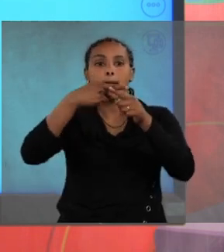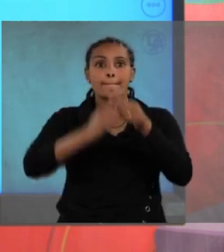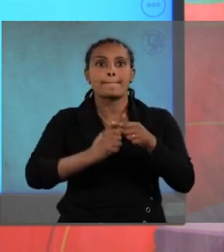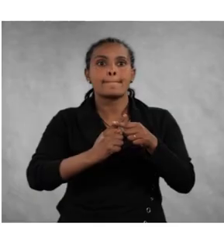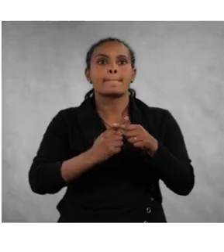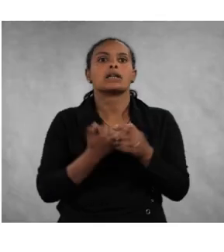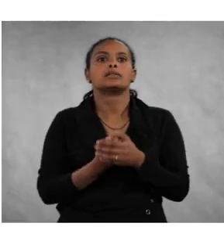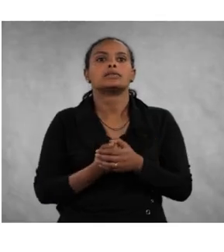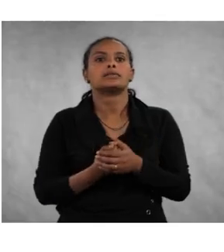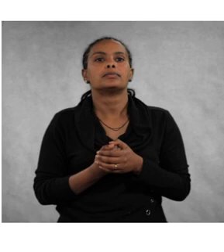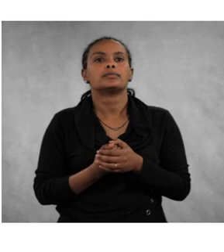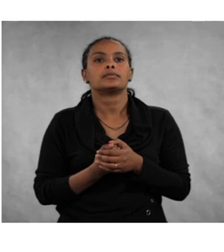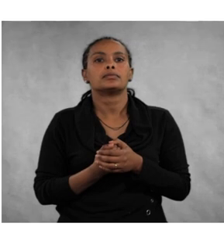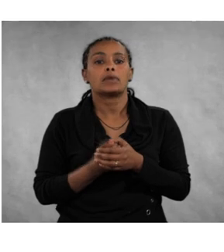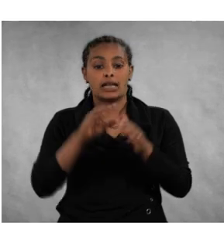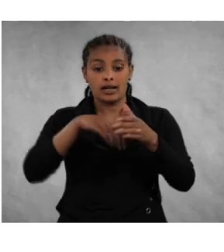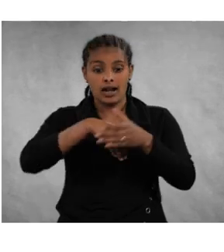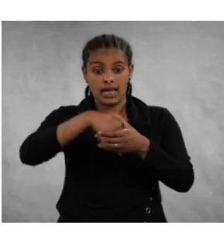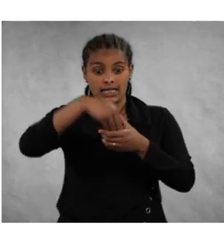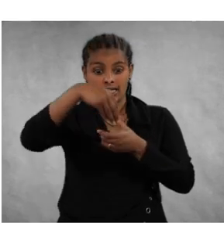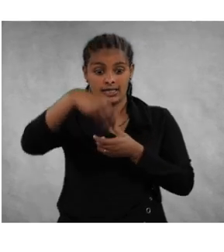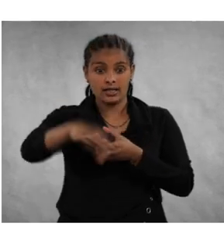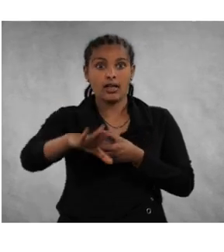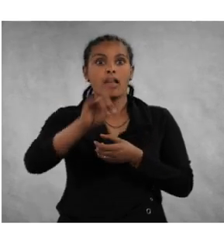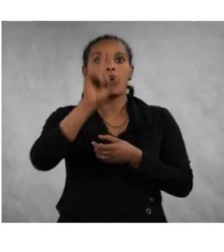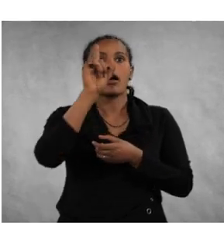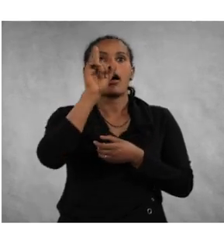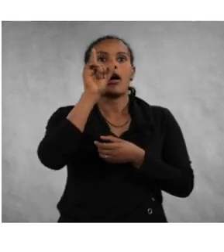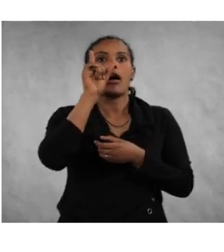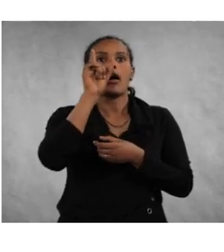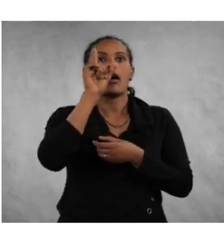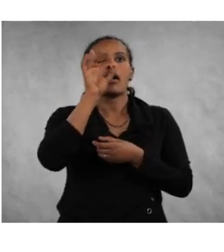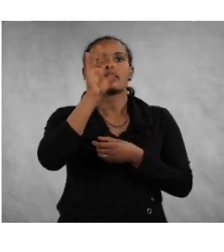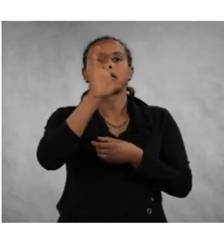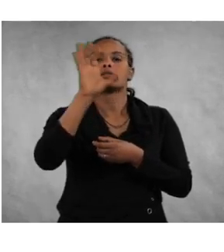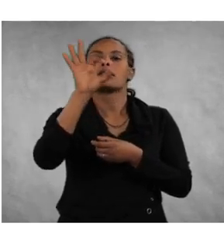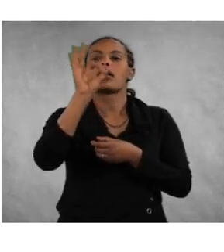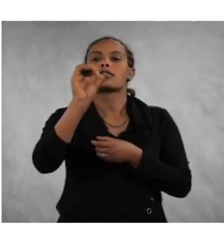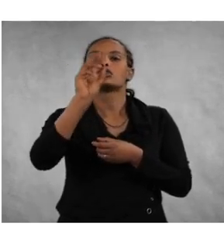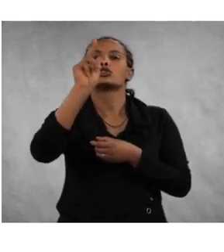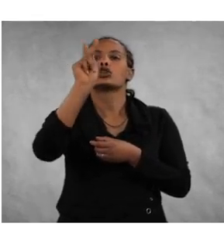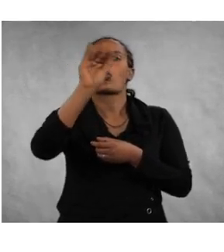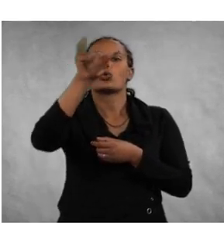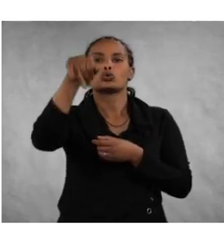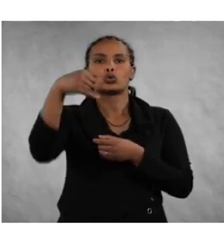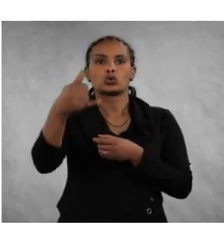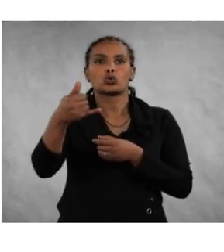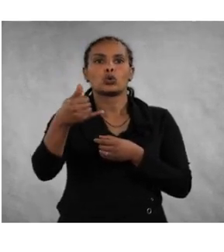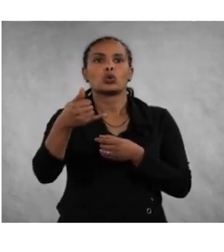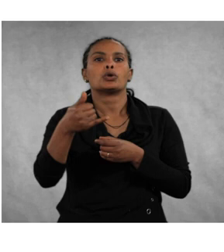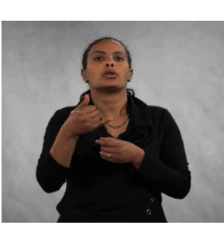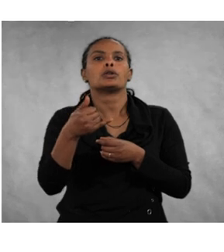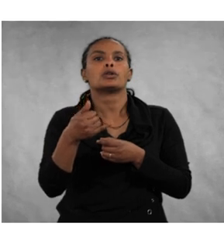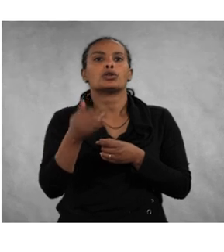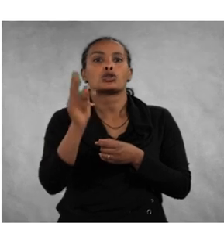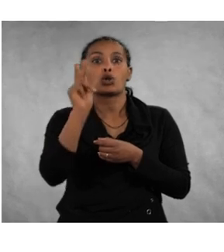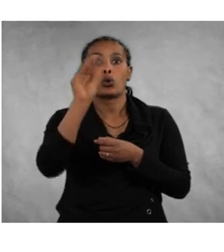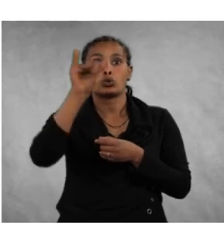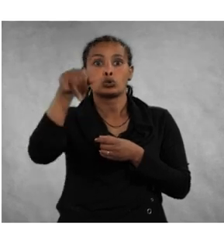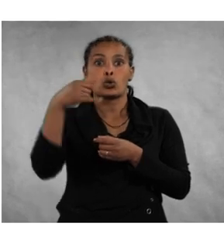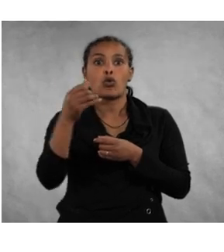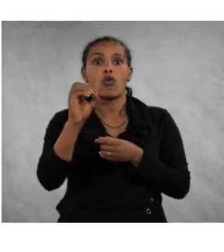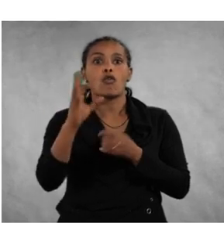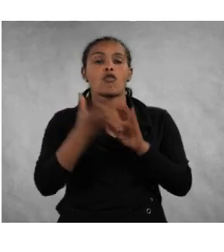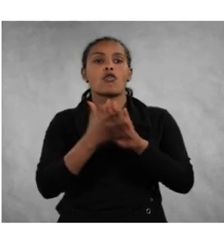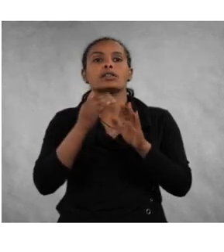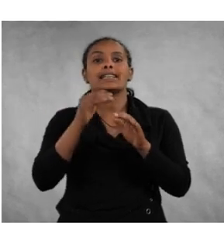gram, release 819 kilojoule minus 890 kilojoule